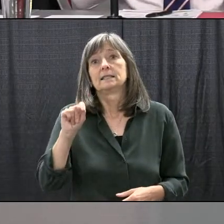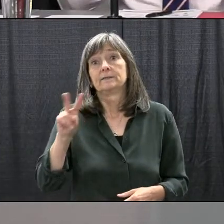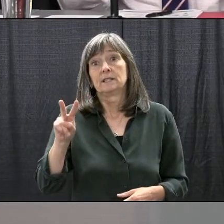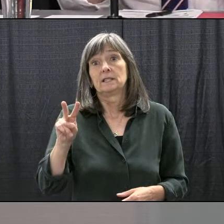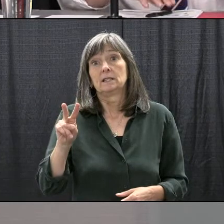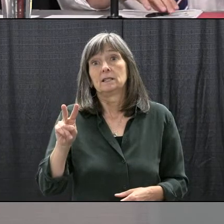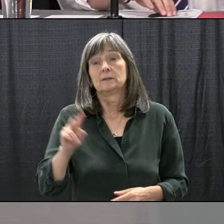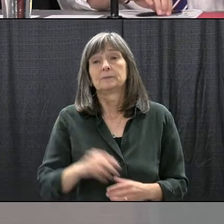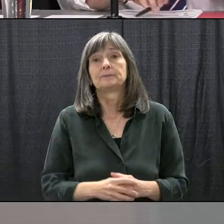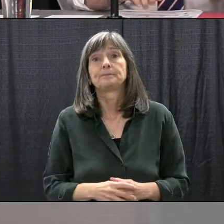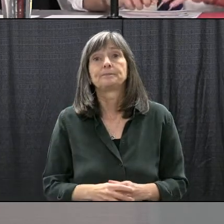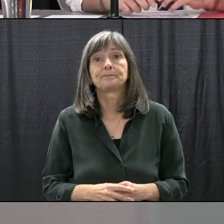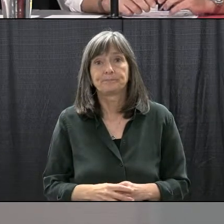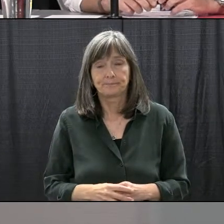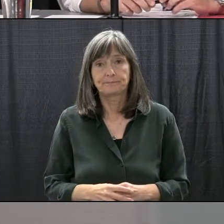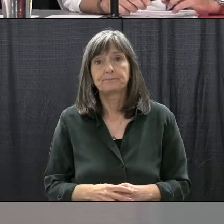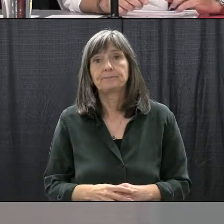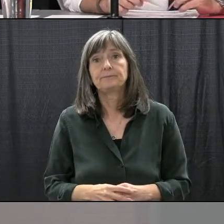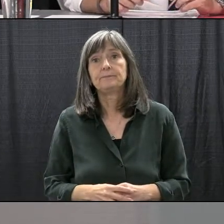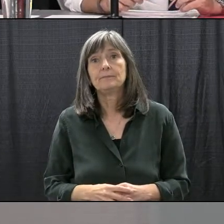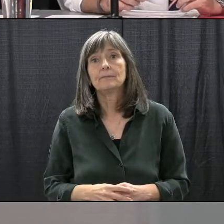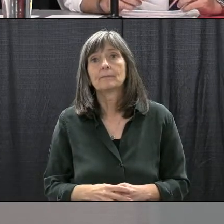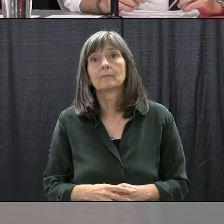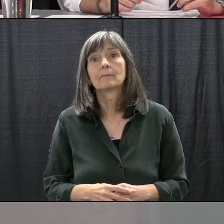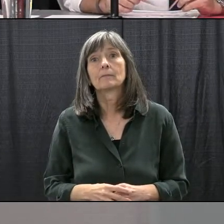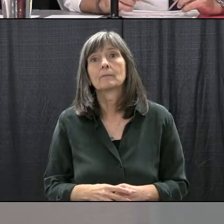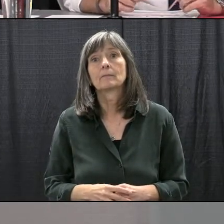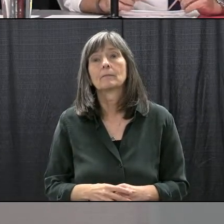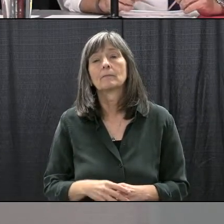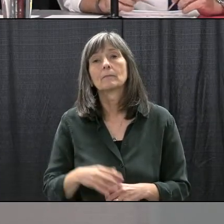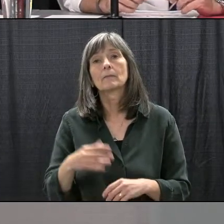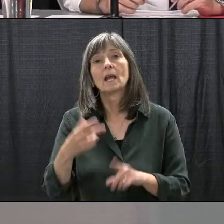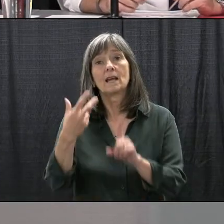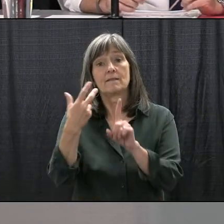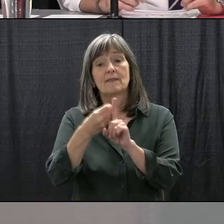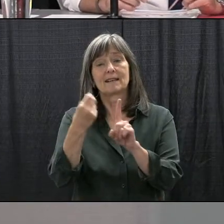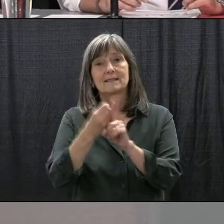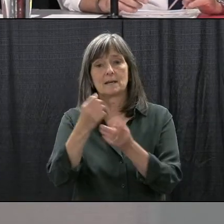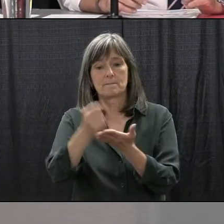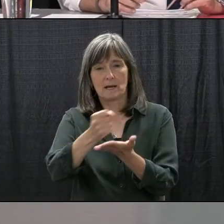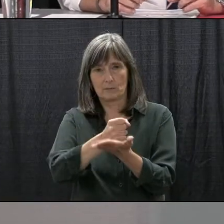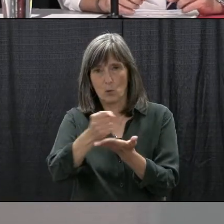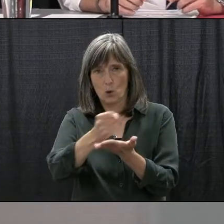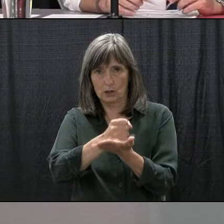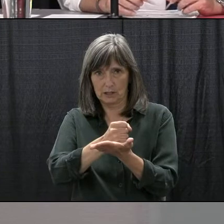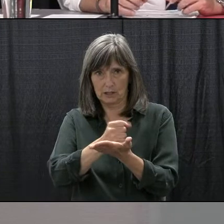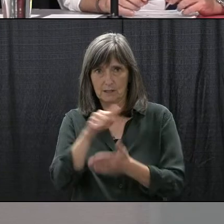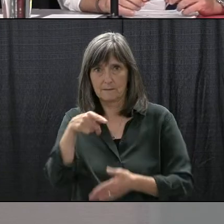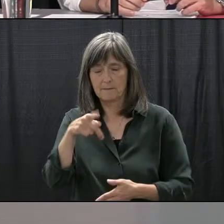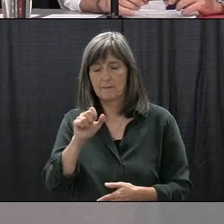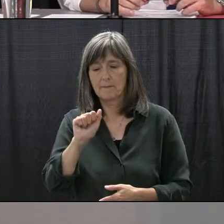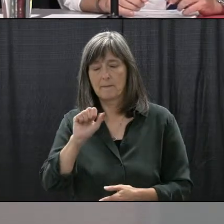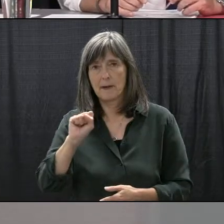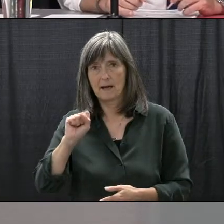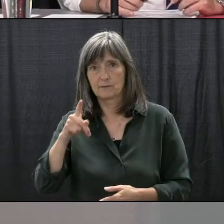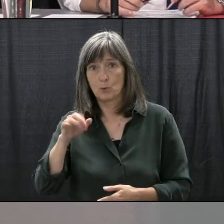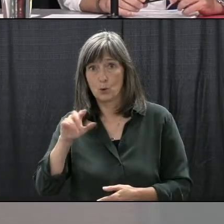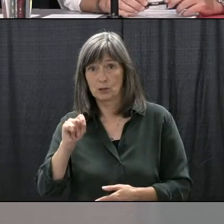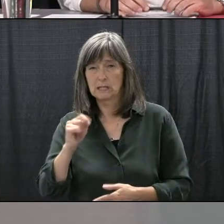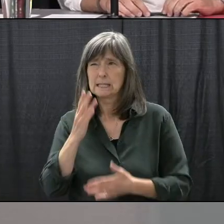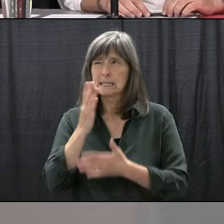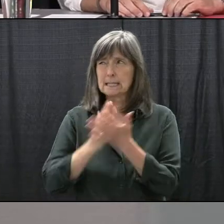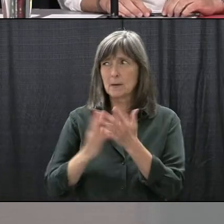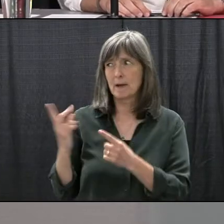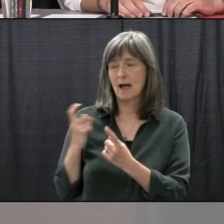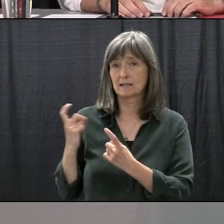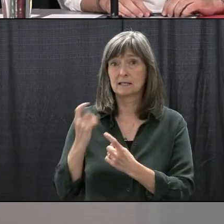a final question? Yes, thank you. In terms of vaccine passports, we're hearing a lot of people with concerns about traveling internationally, whether it's